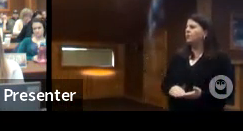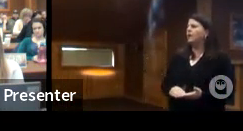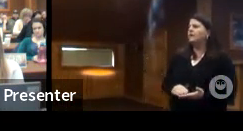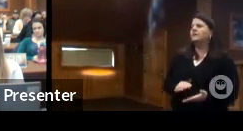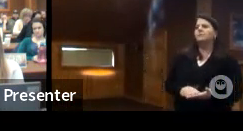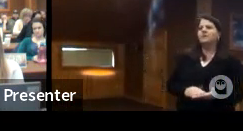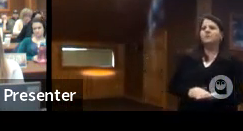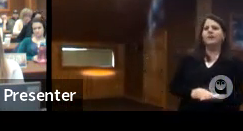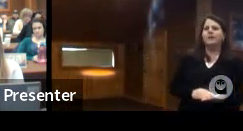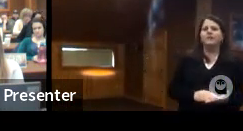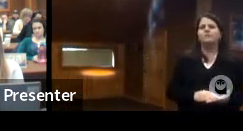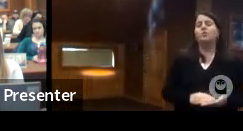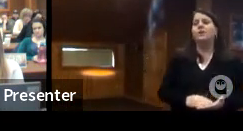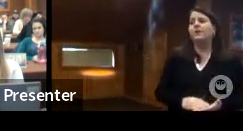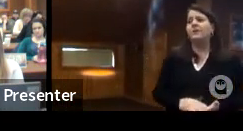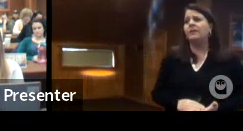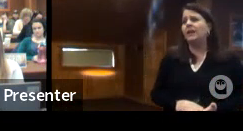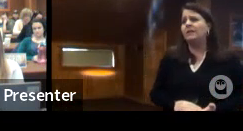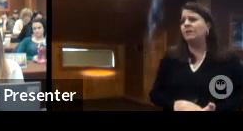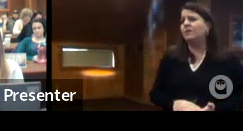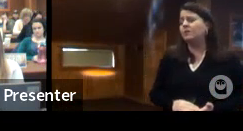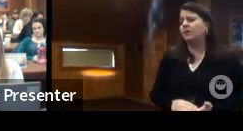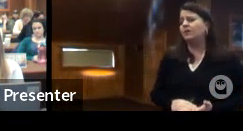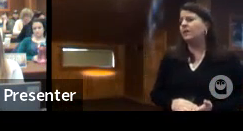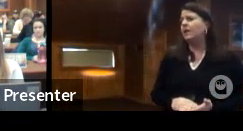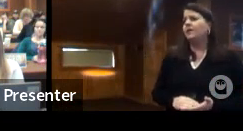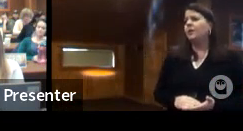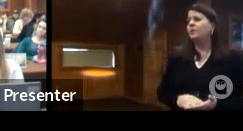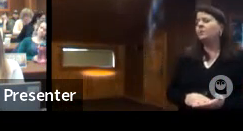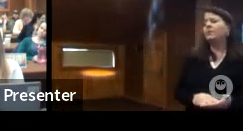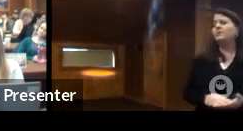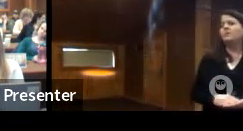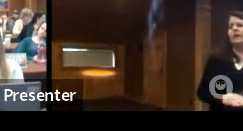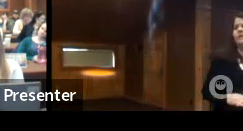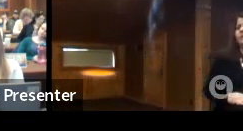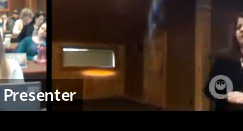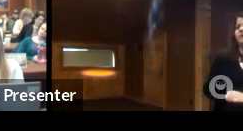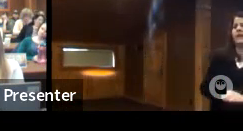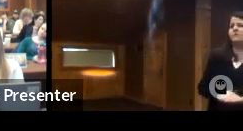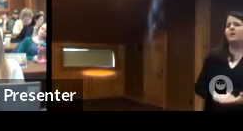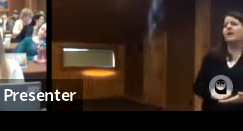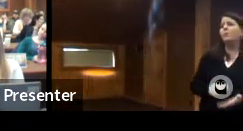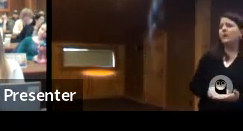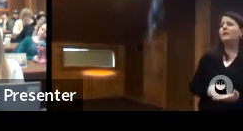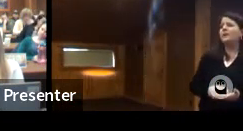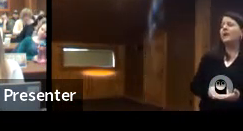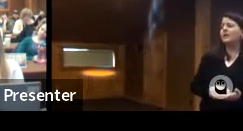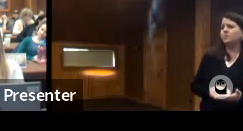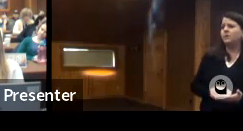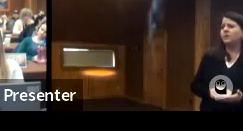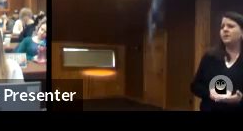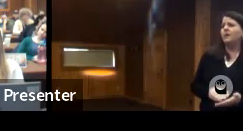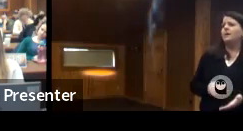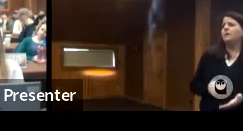in these lower cases, misdemeanor cases. The majority of our DV cases are misdemeanors. Those typically do not have a budget for an expert, and we